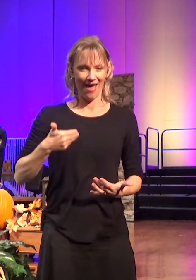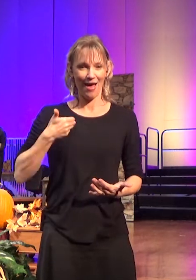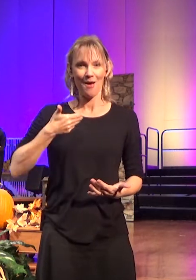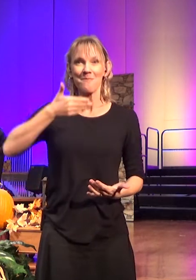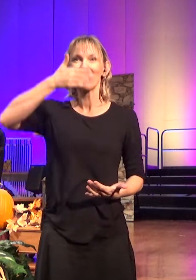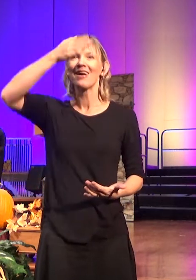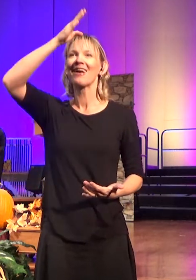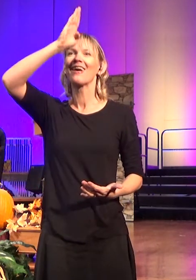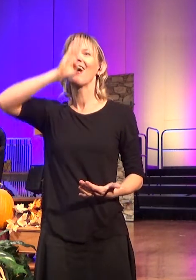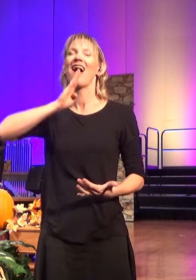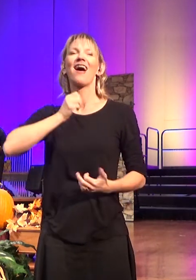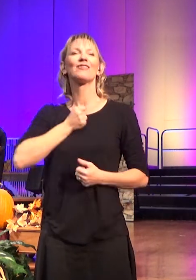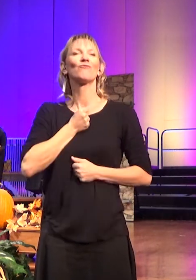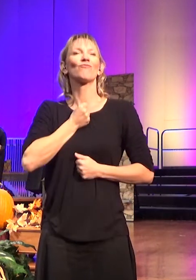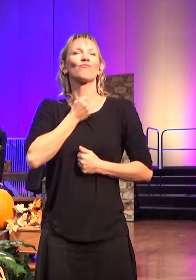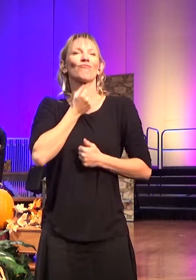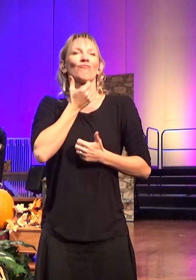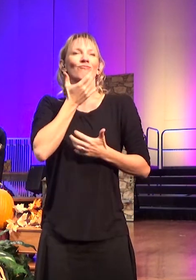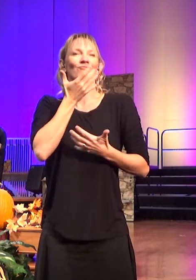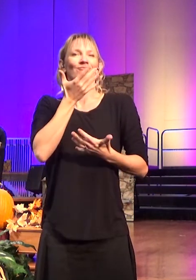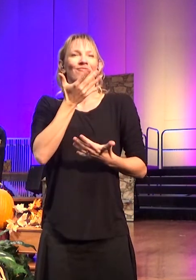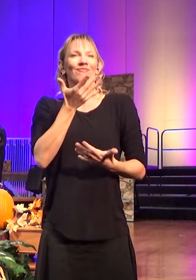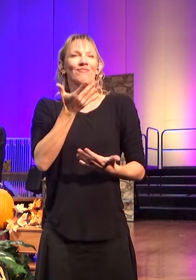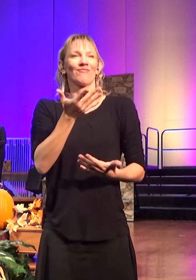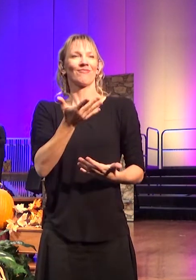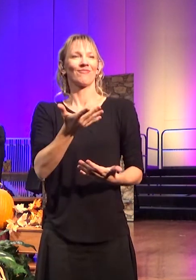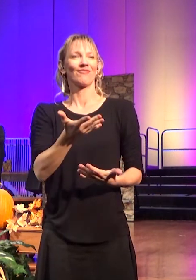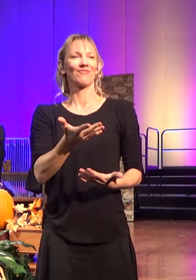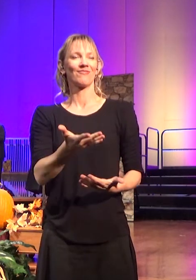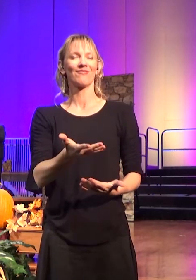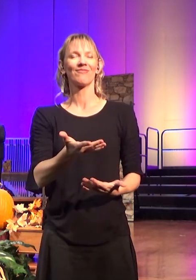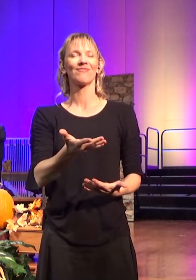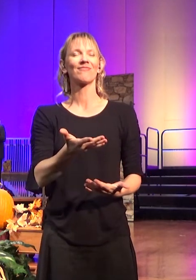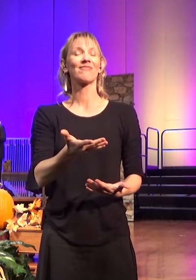I am a vessel of God.